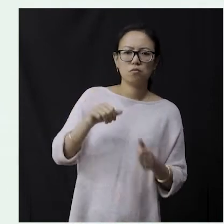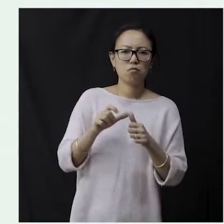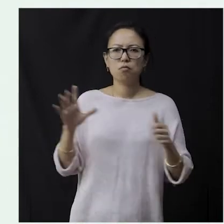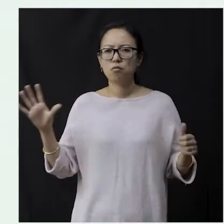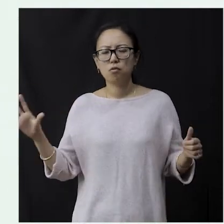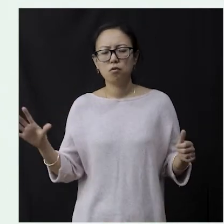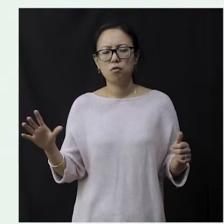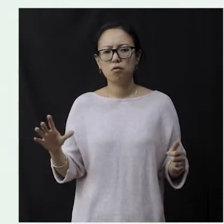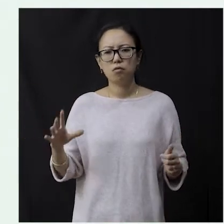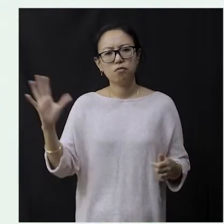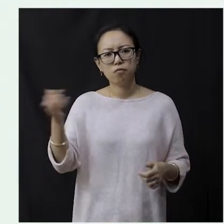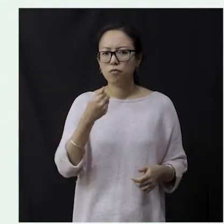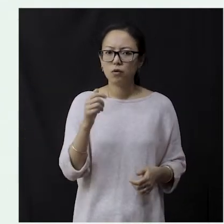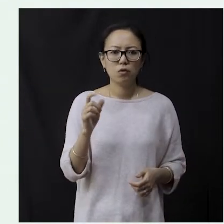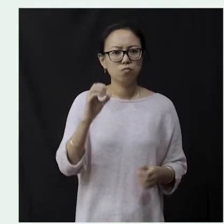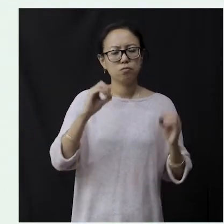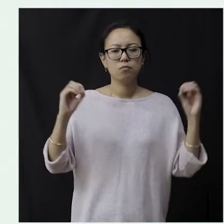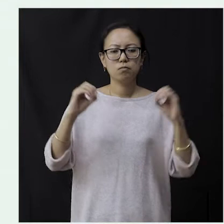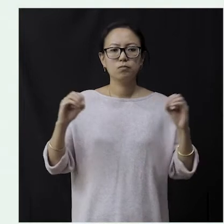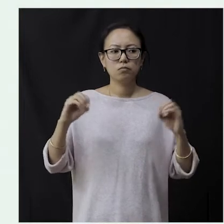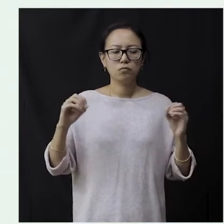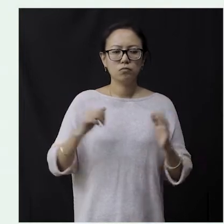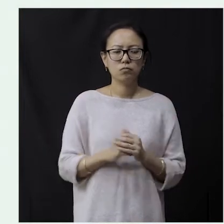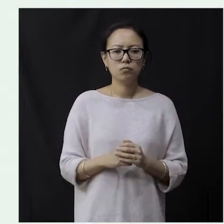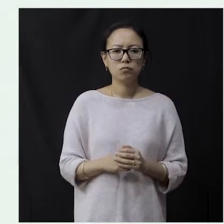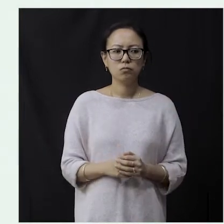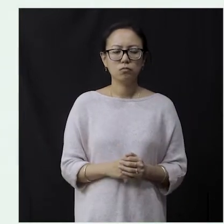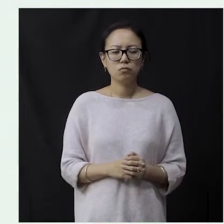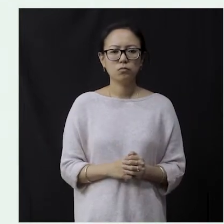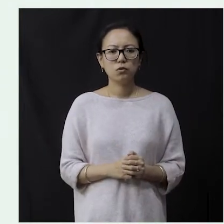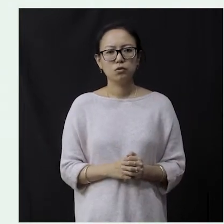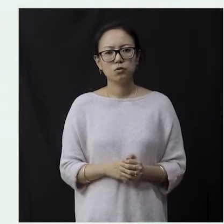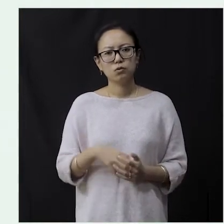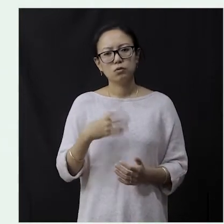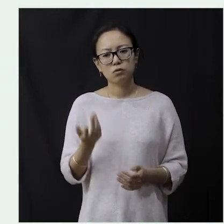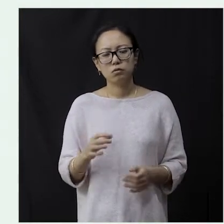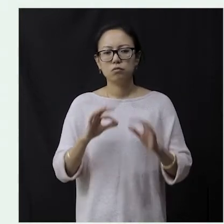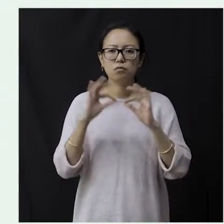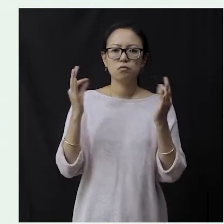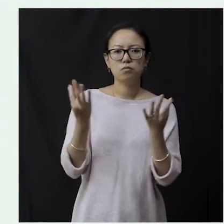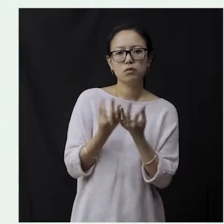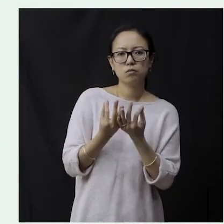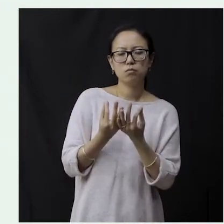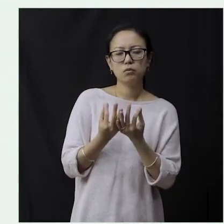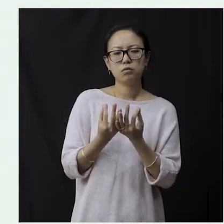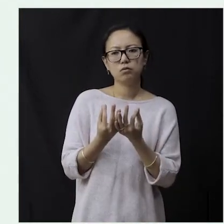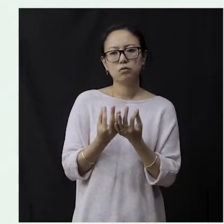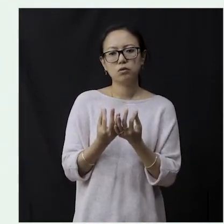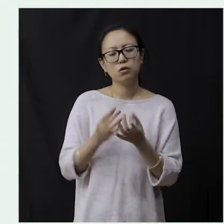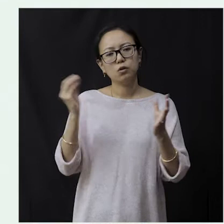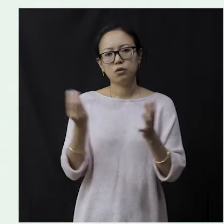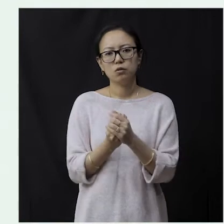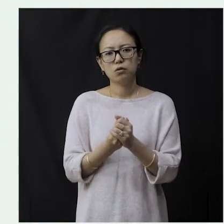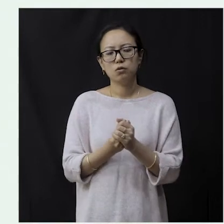For that, they have to gather all the family together, and they travel along with your camel, where